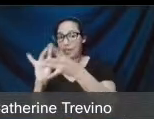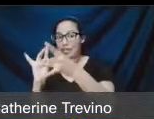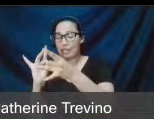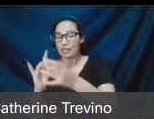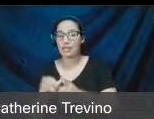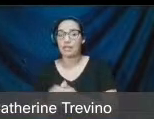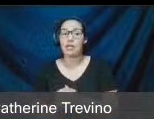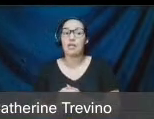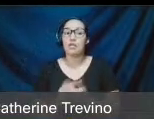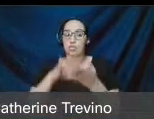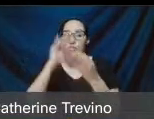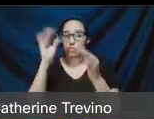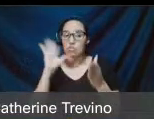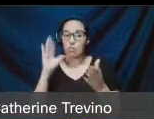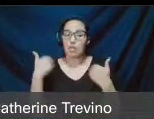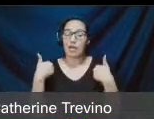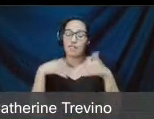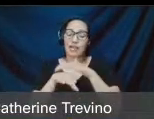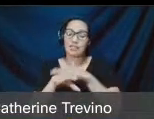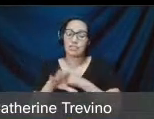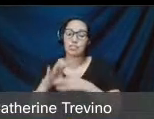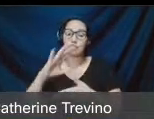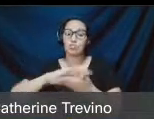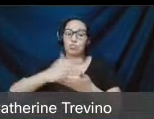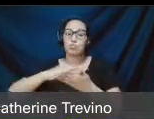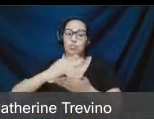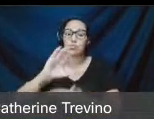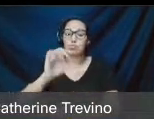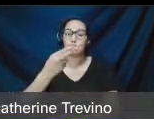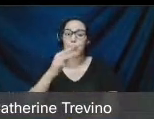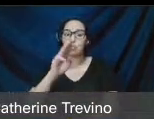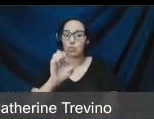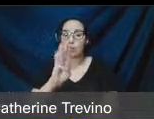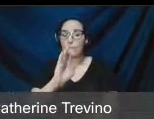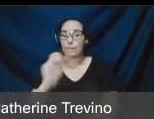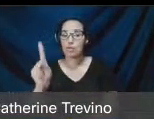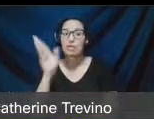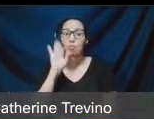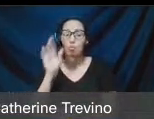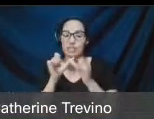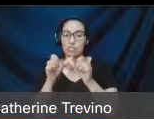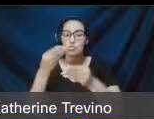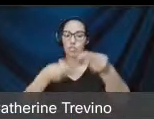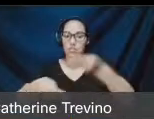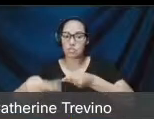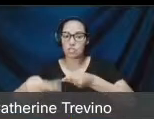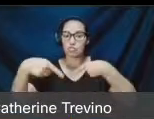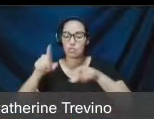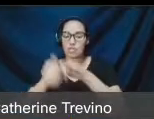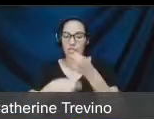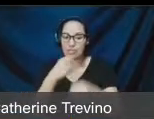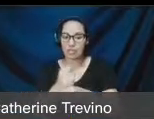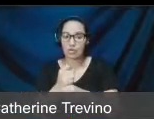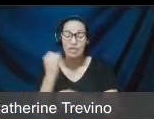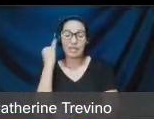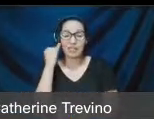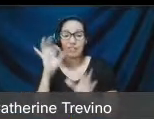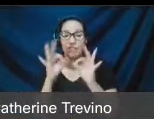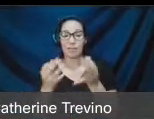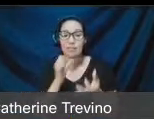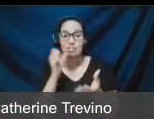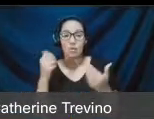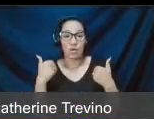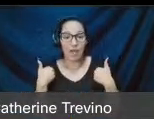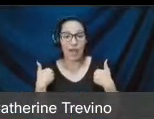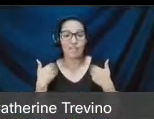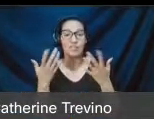to Chromebooks and we will continue to distribute and exchange Chromebooks as needed throughout the year. The The students or families that do not have internet will be provided hotspots